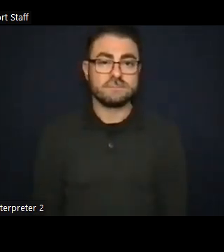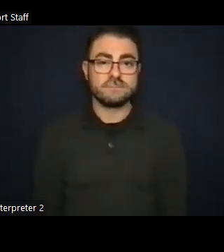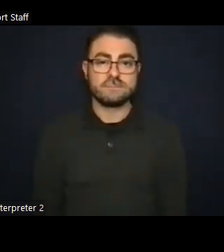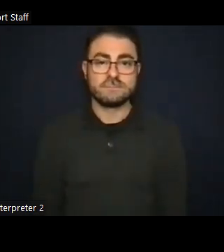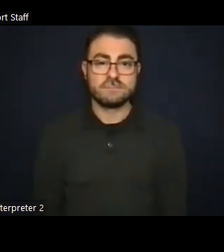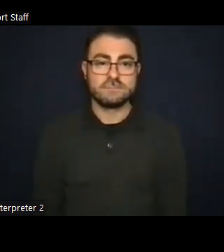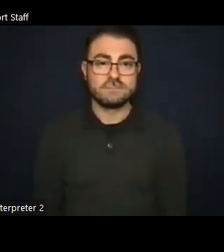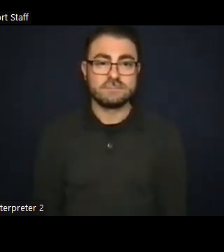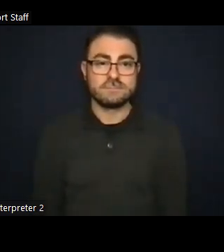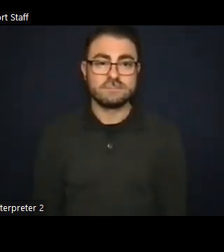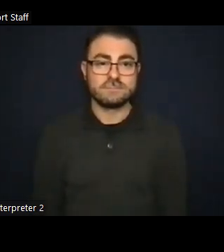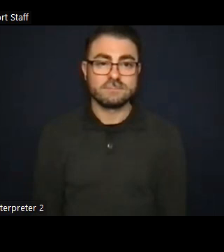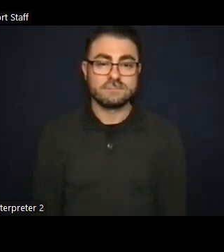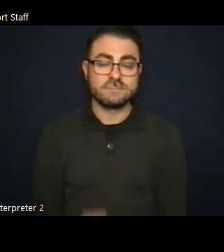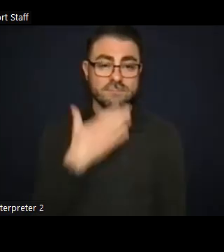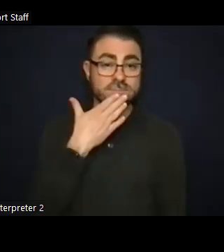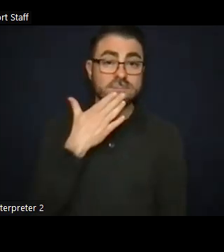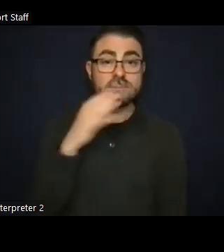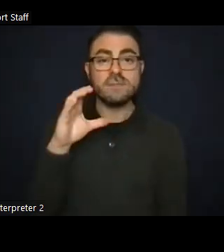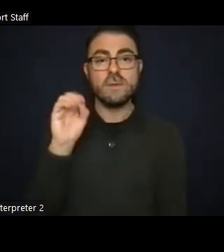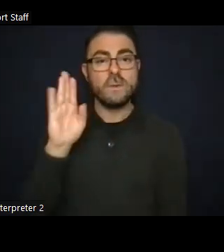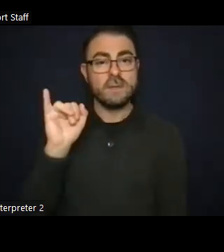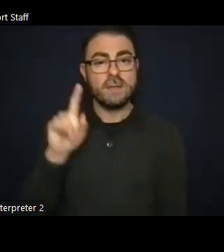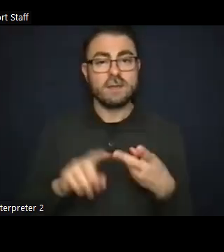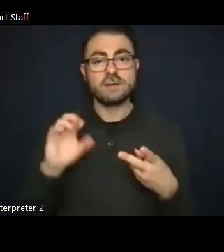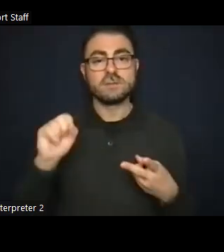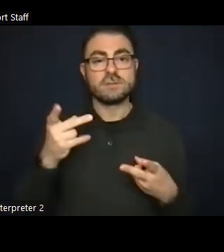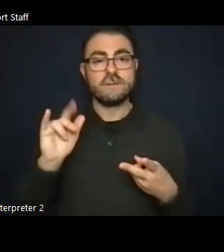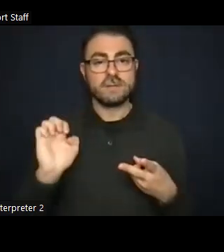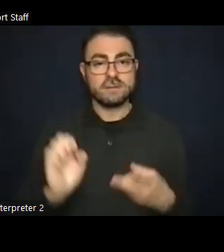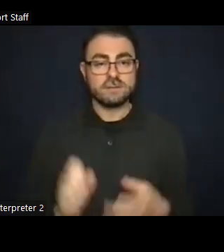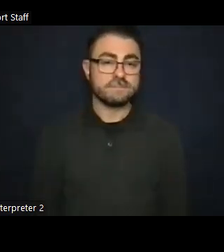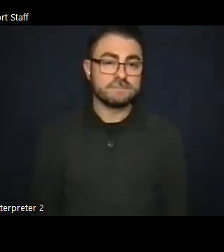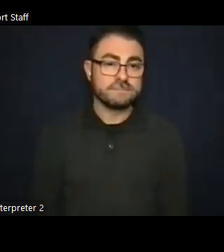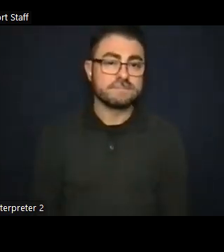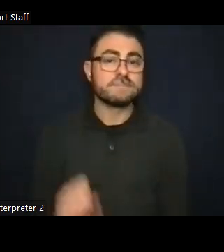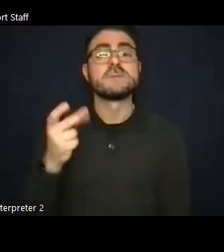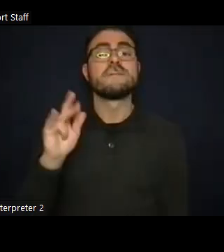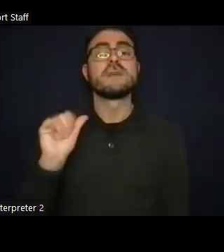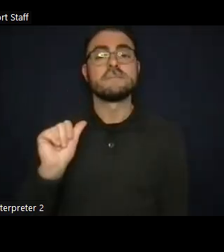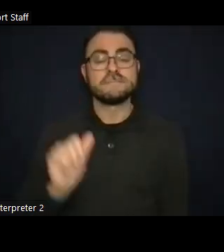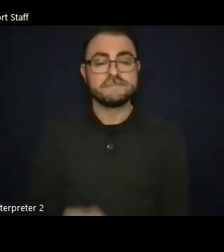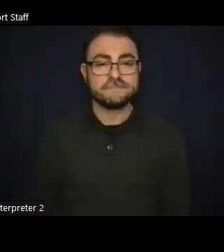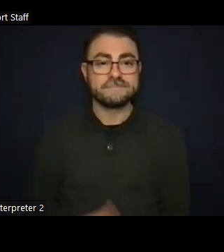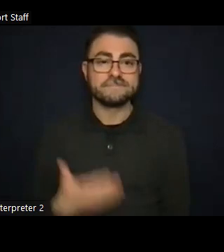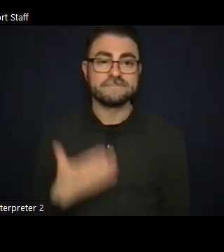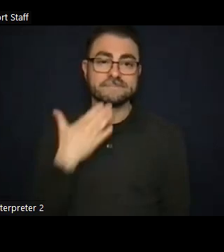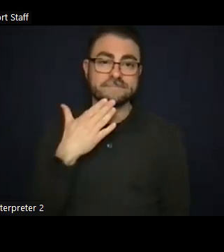Thank you, Co-Chair Obi and Commissioner Sophia. And thank you, Philip,